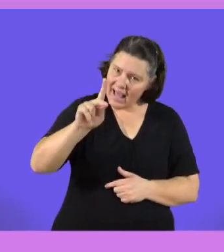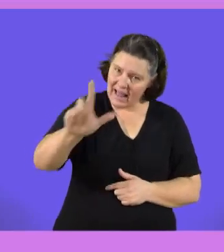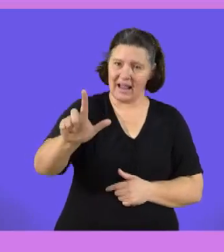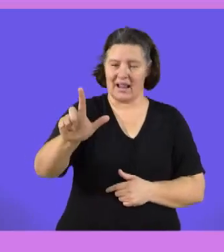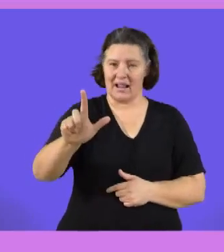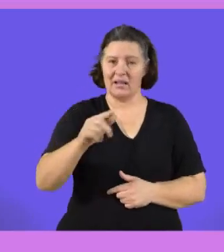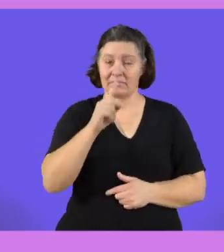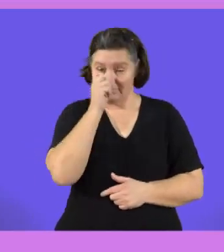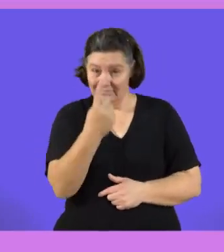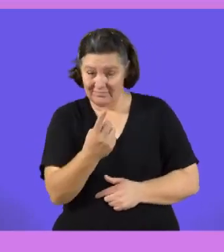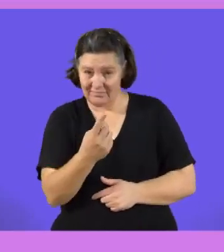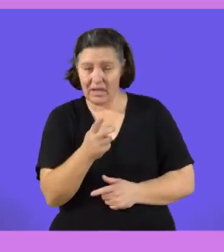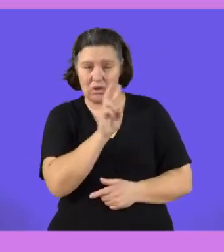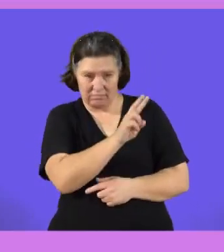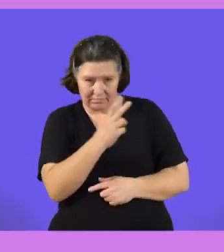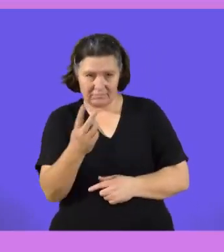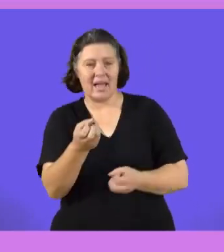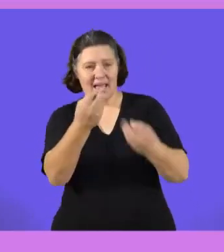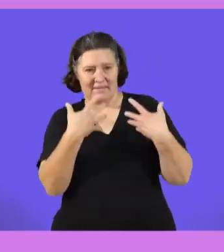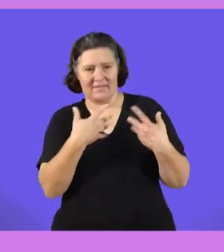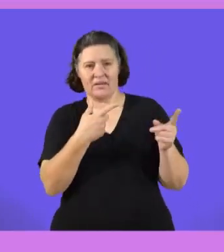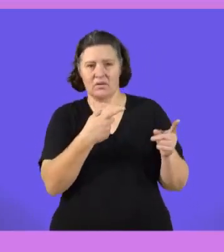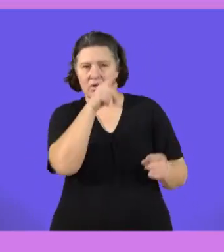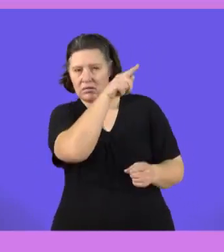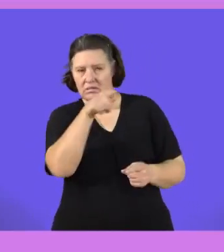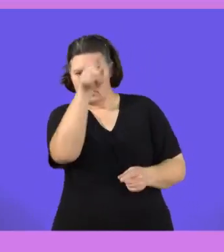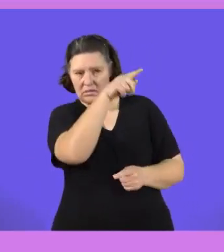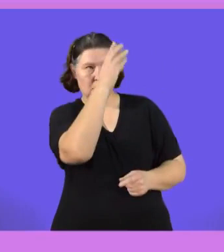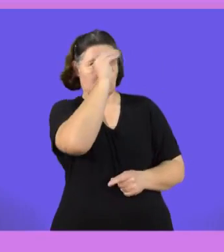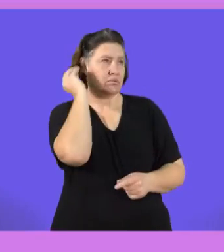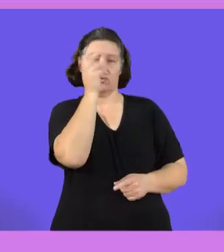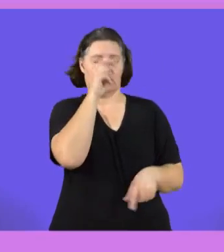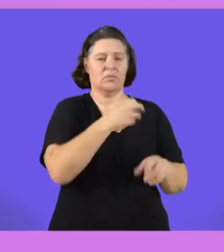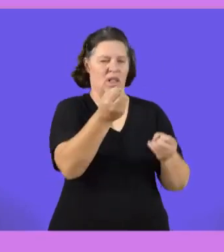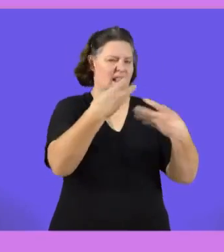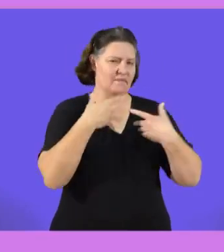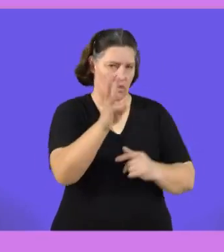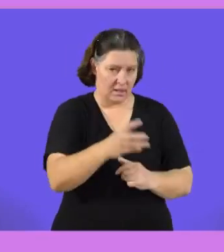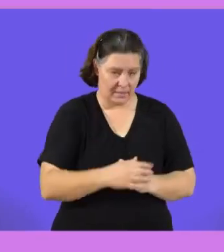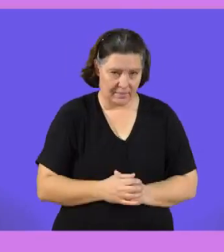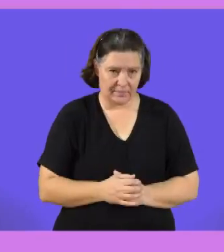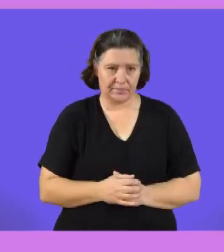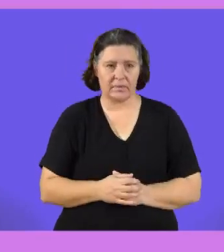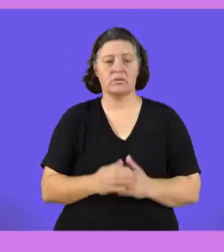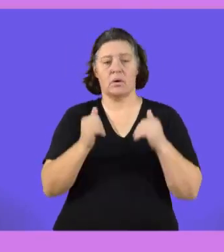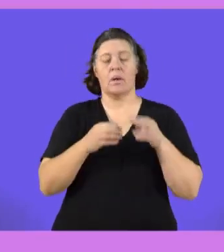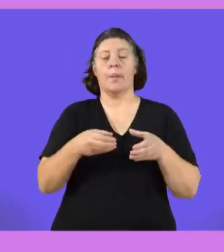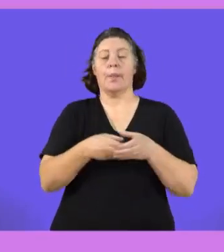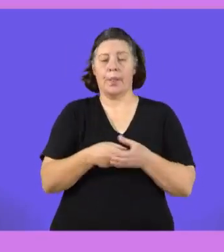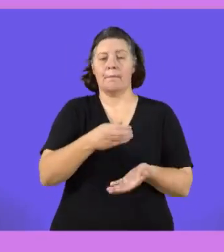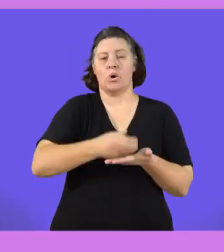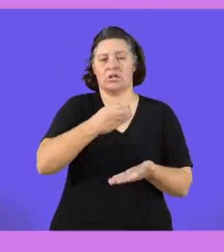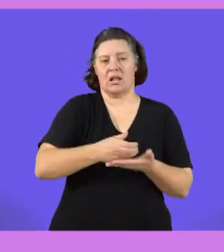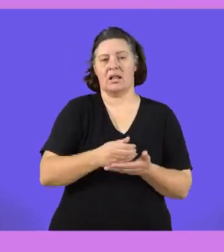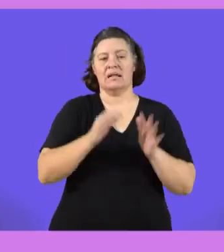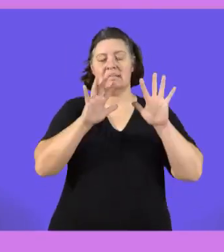Remember, this conversion will be given to you, so you don't have to go and memorize that. Then, grade 12, if I look at it, a small bottle contains